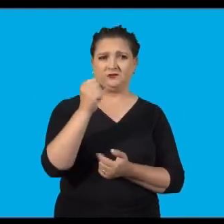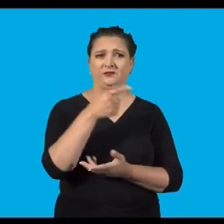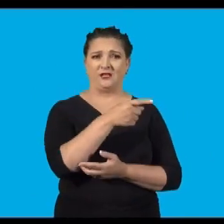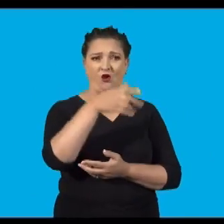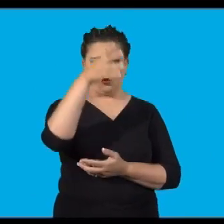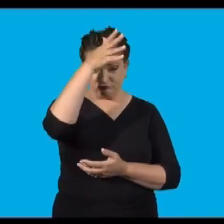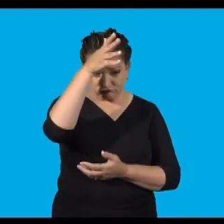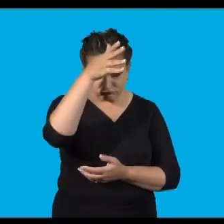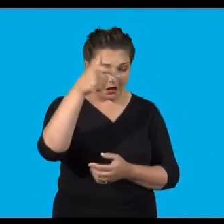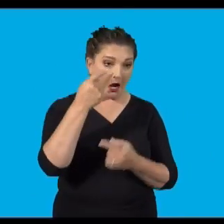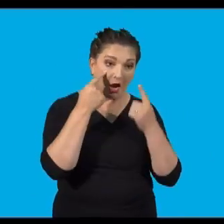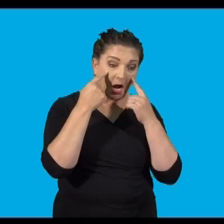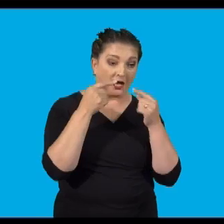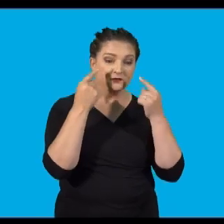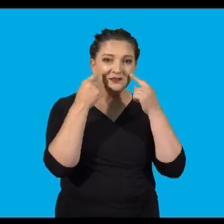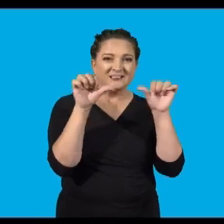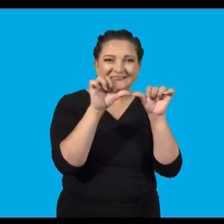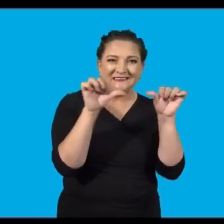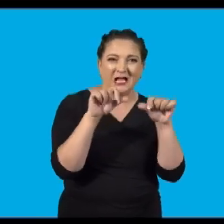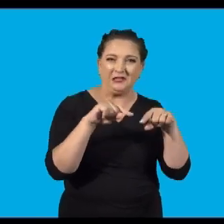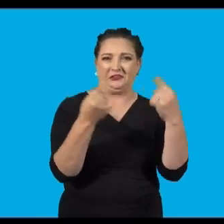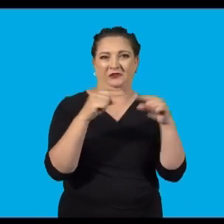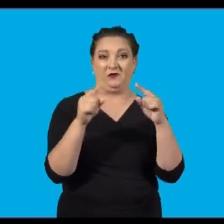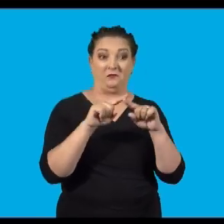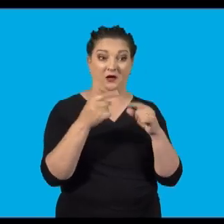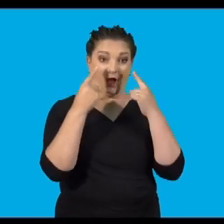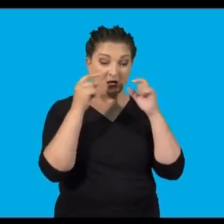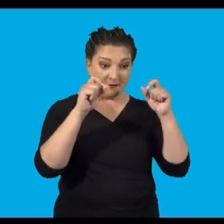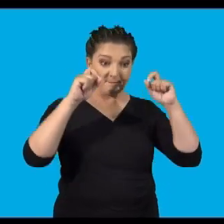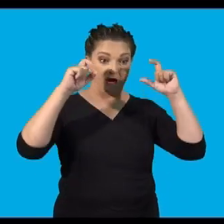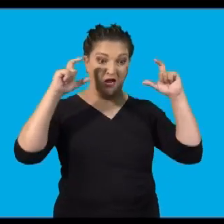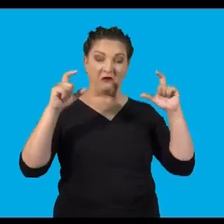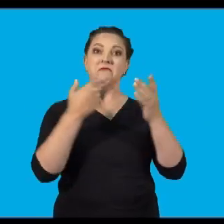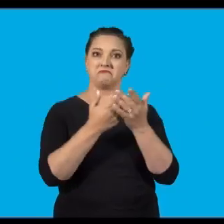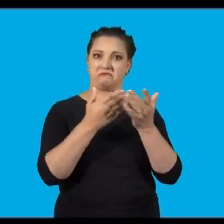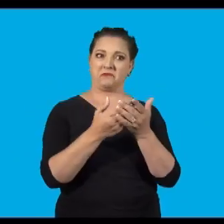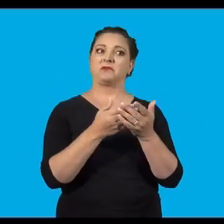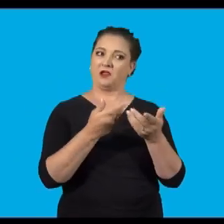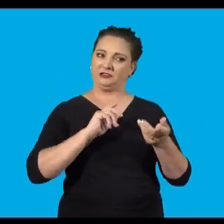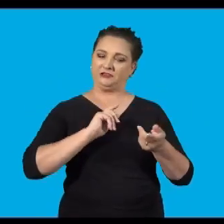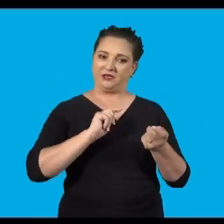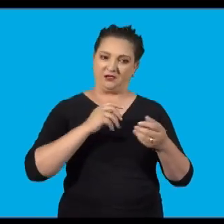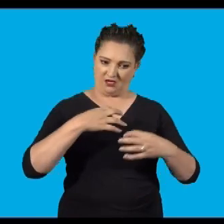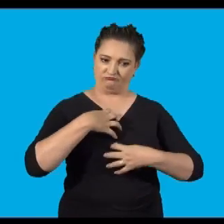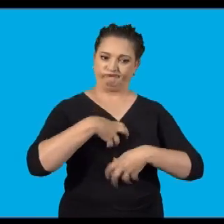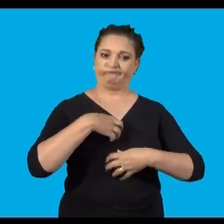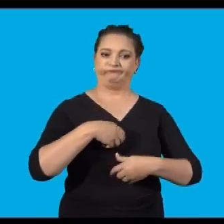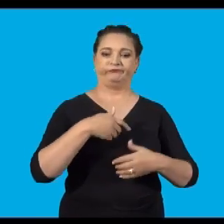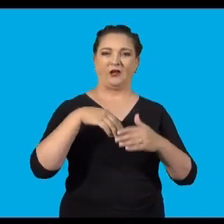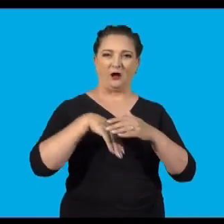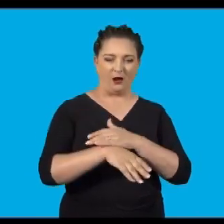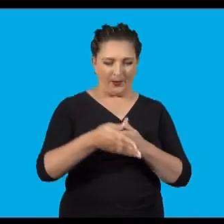is believed that the eyes of a shark are different in size and shape. The ones with the largest eyes are adaptable to live in